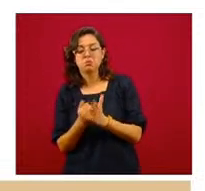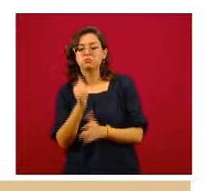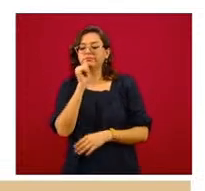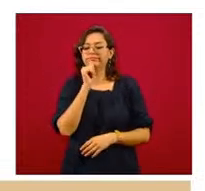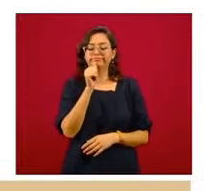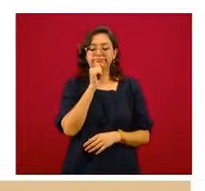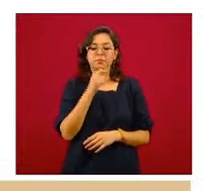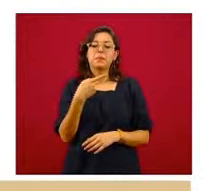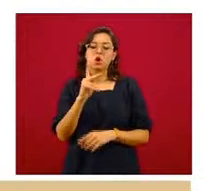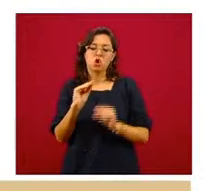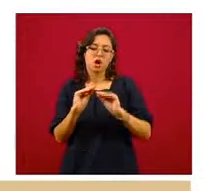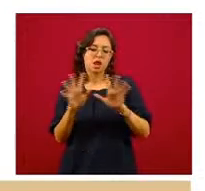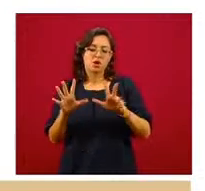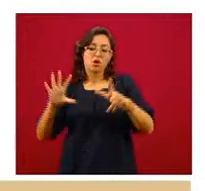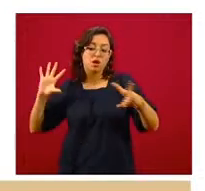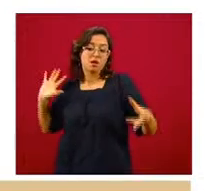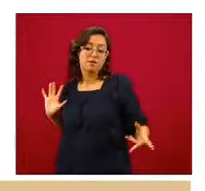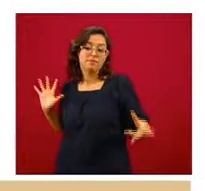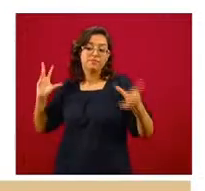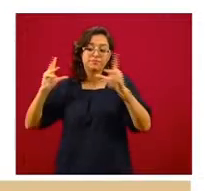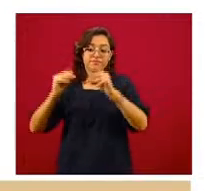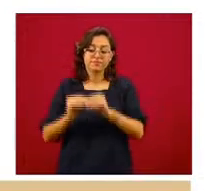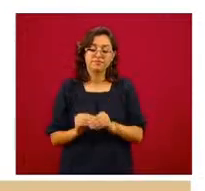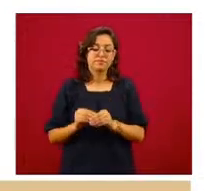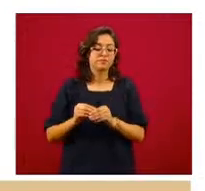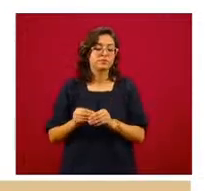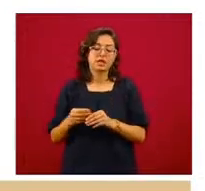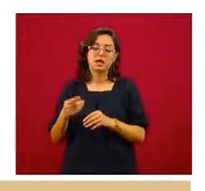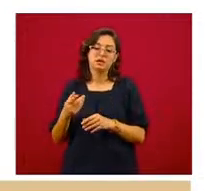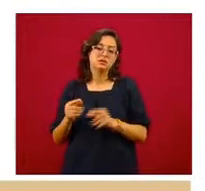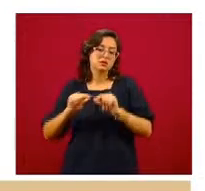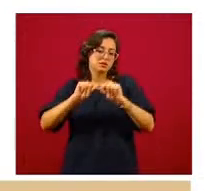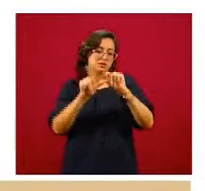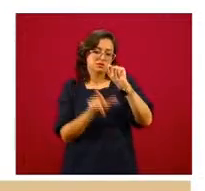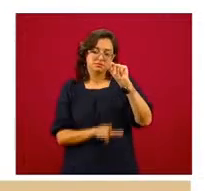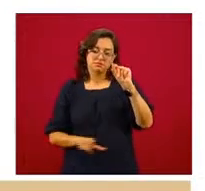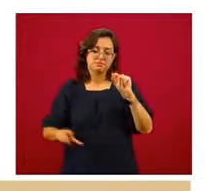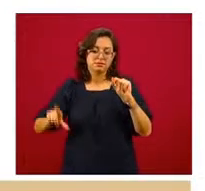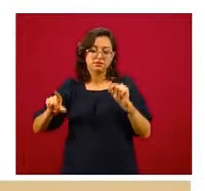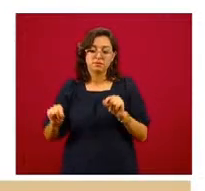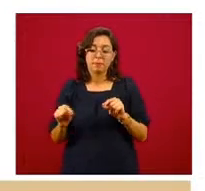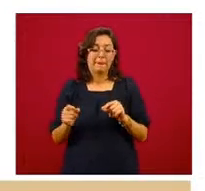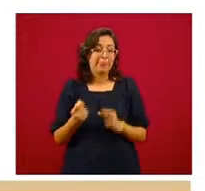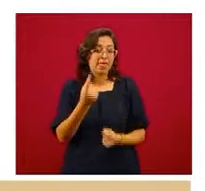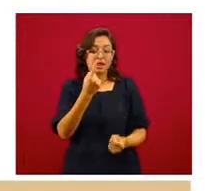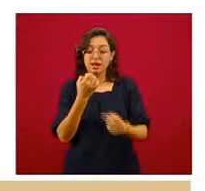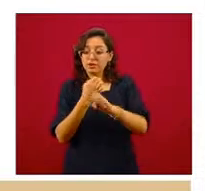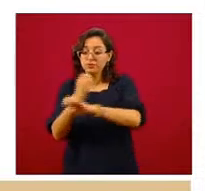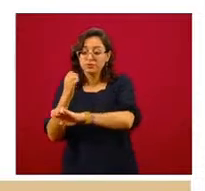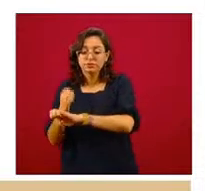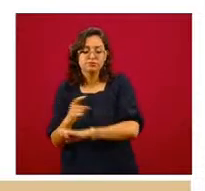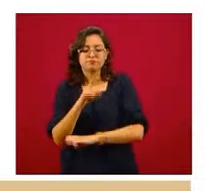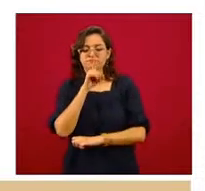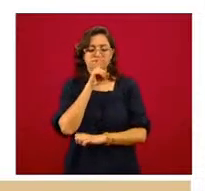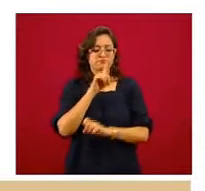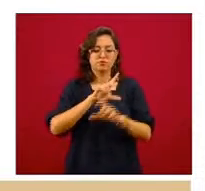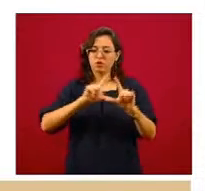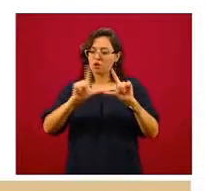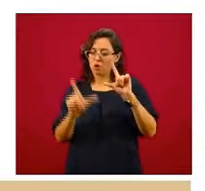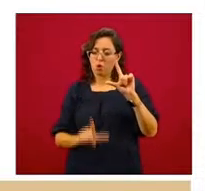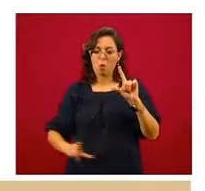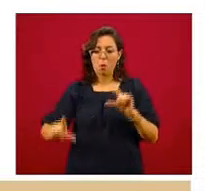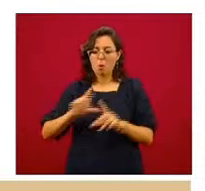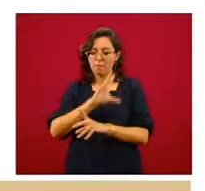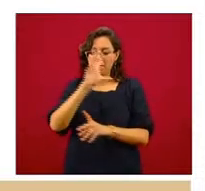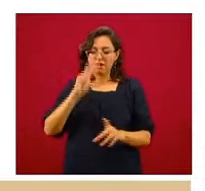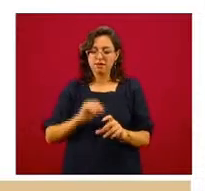type of plateau whatsoever. Of course, this is the sum of all cases throughout the nation. We are not